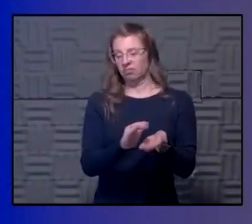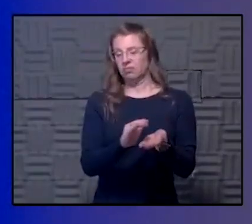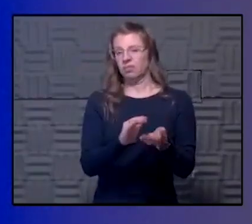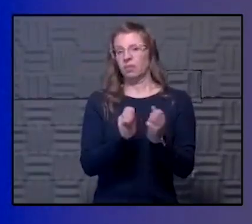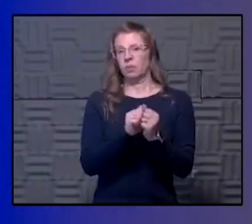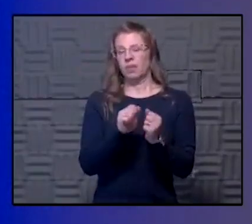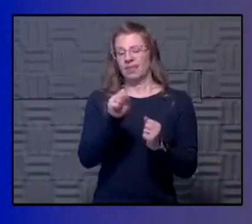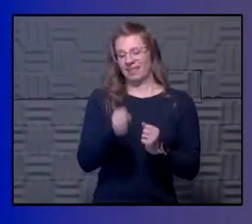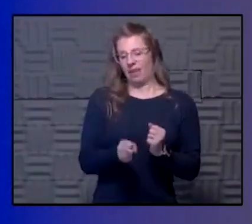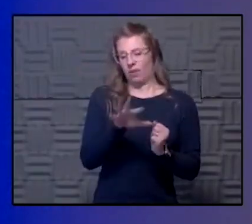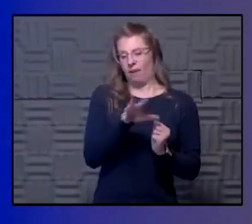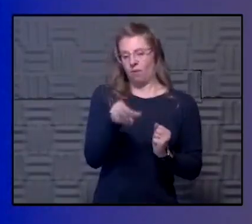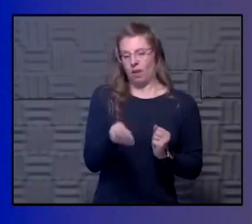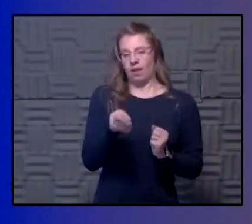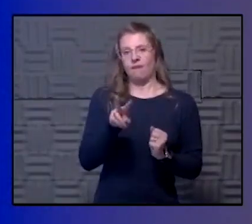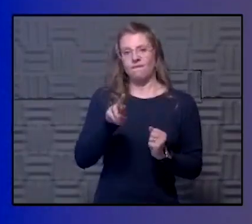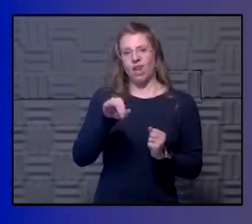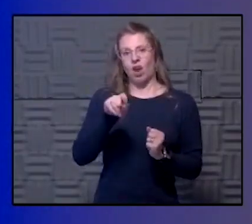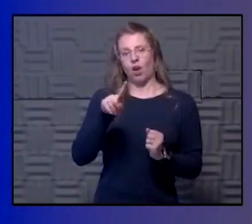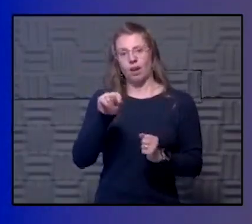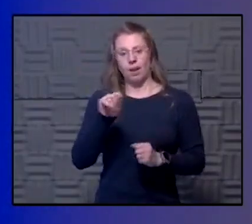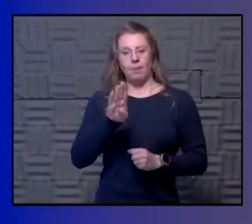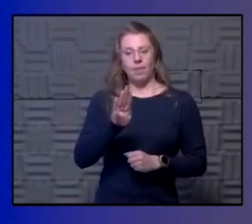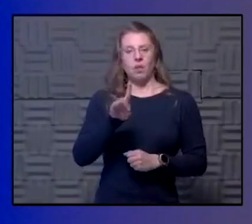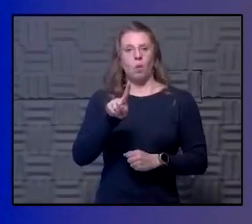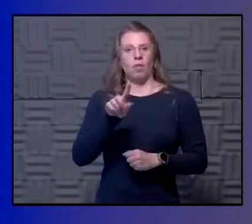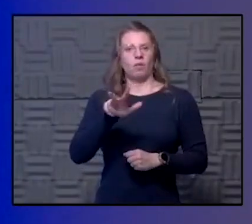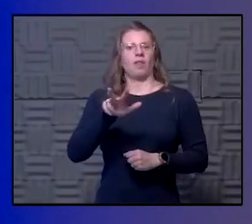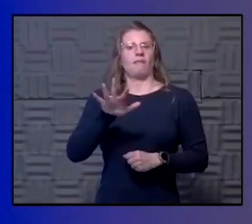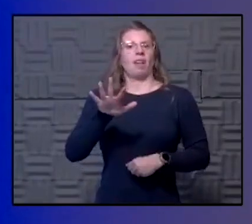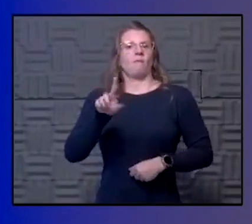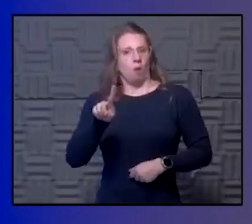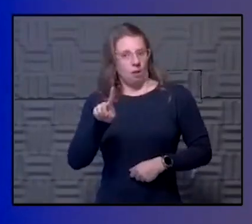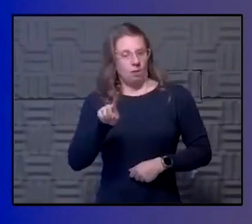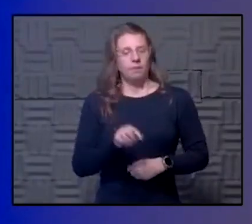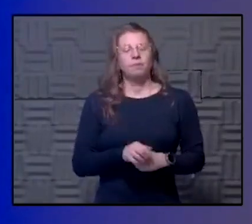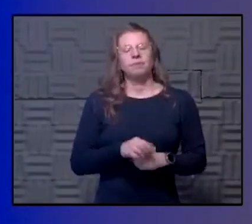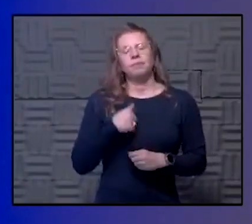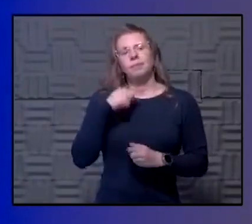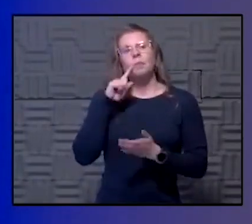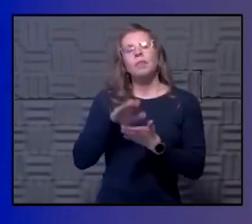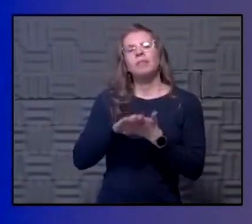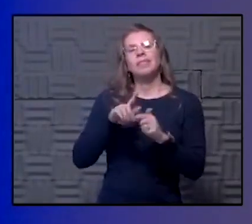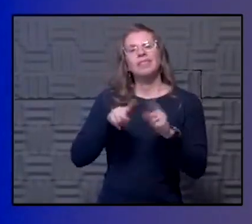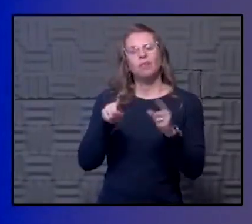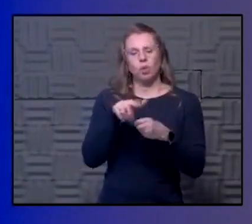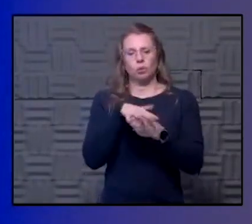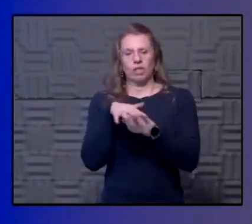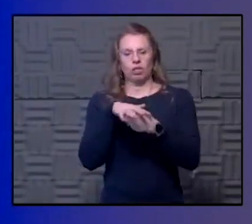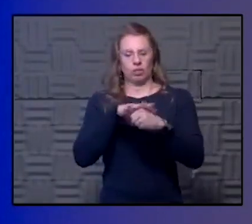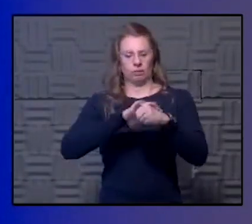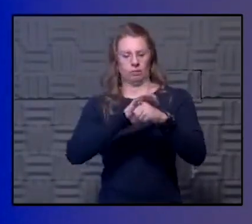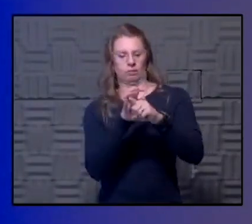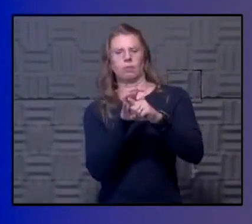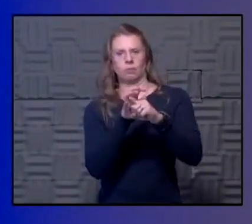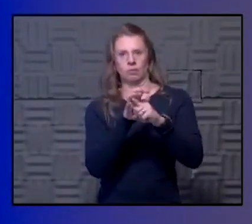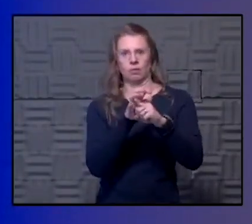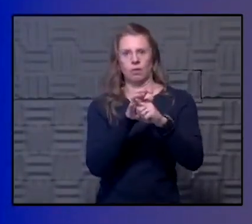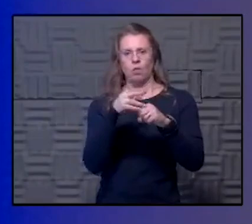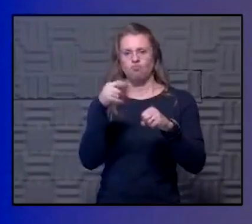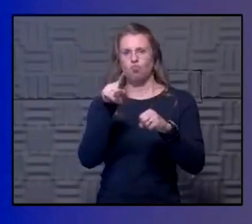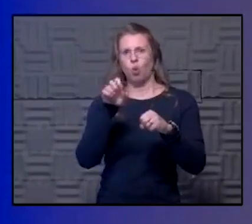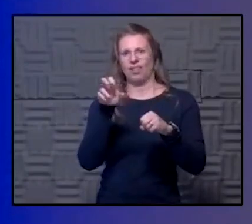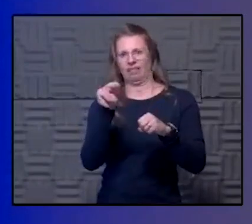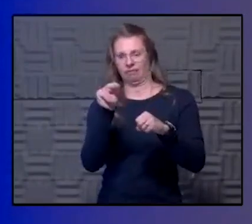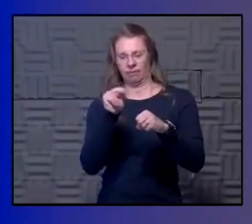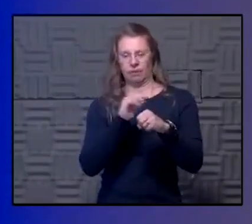like the South African variant, B1351, I believe. There are other regions on that spike protein that